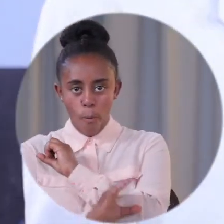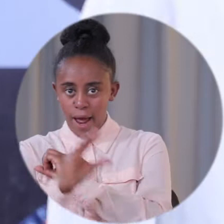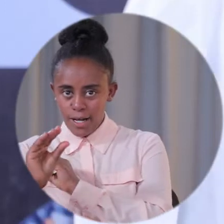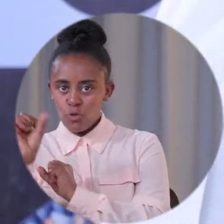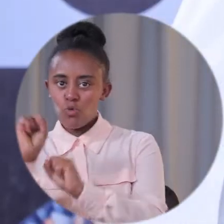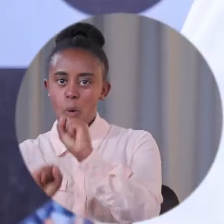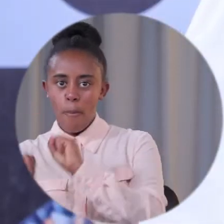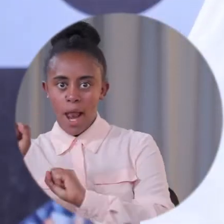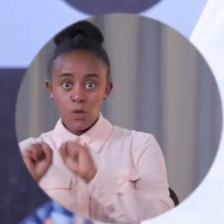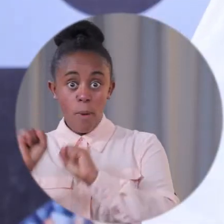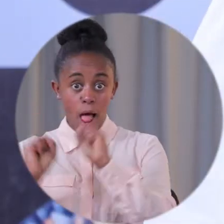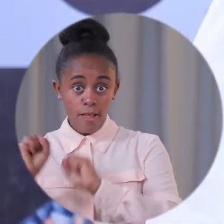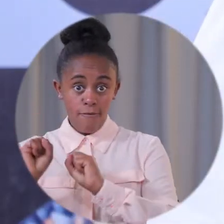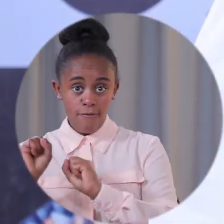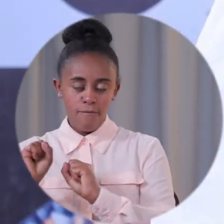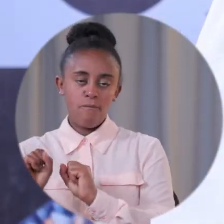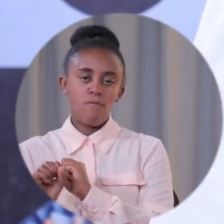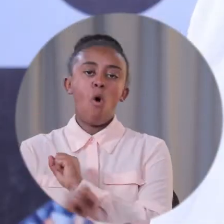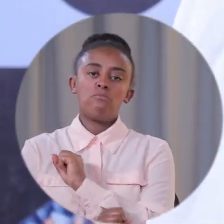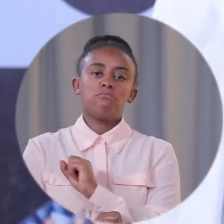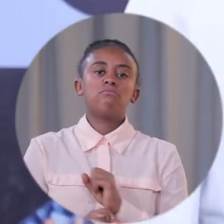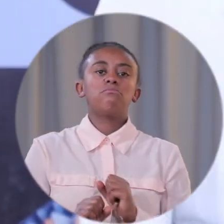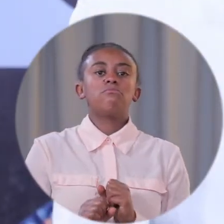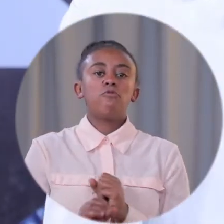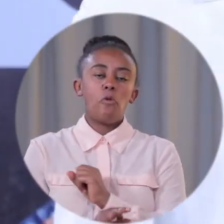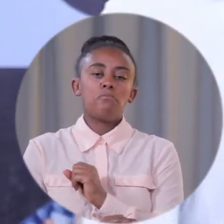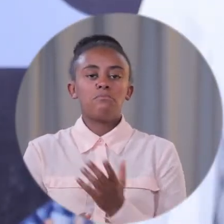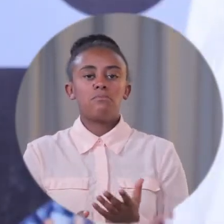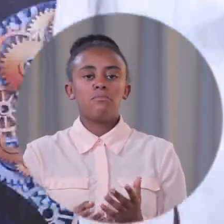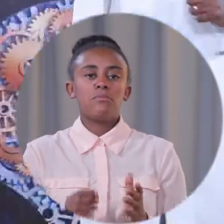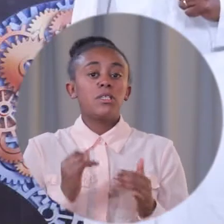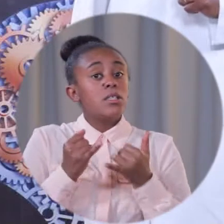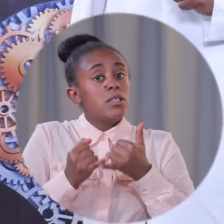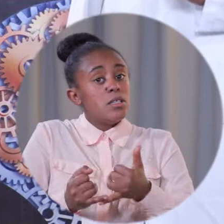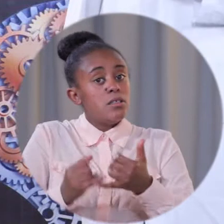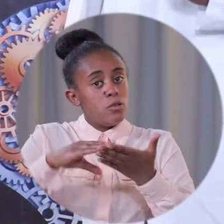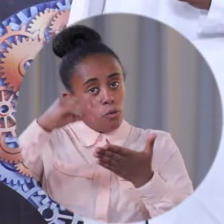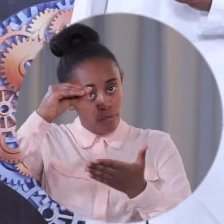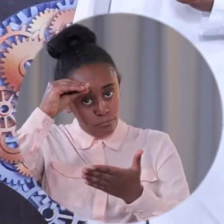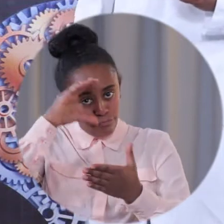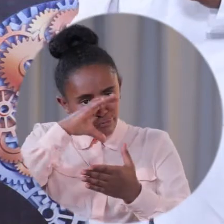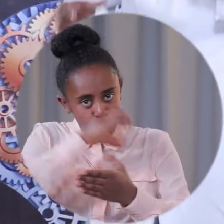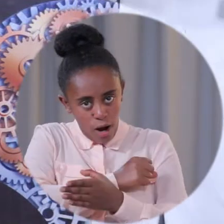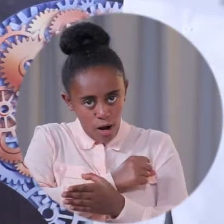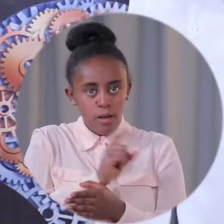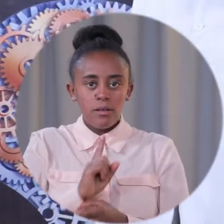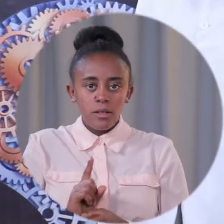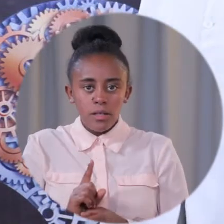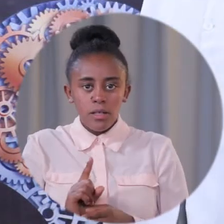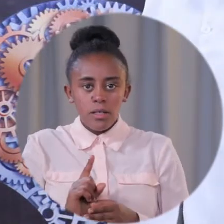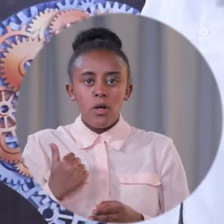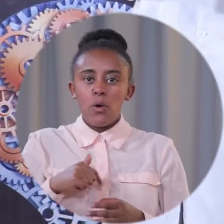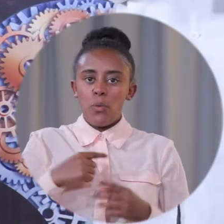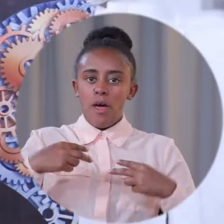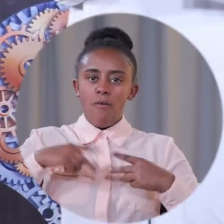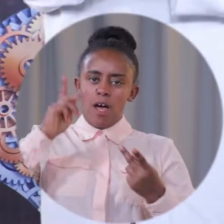form. So, at the end of this class, we have